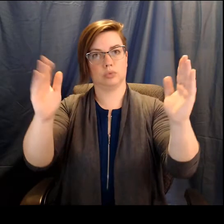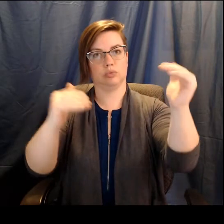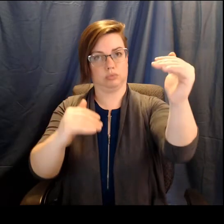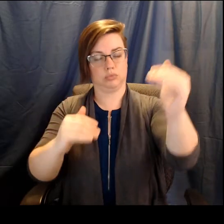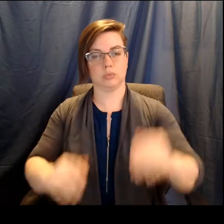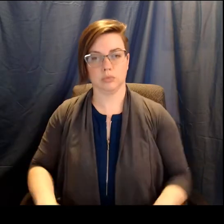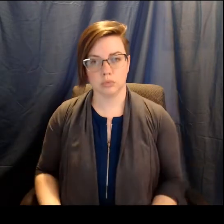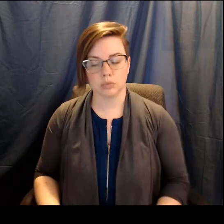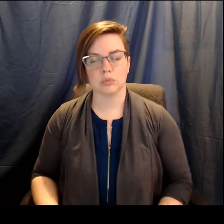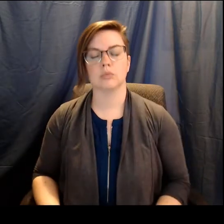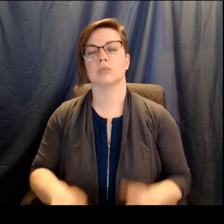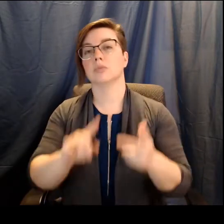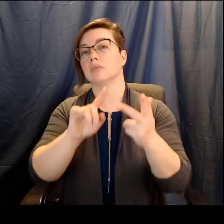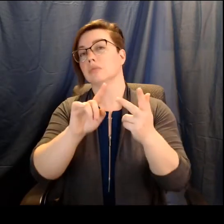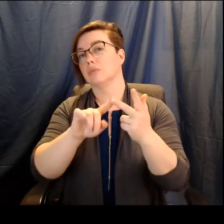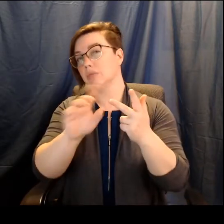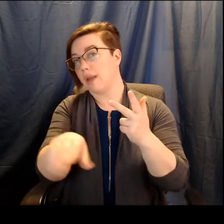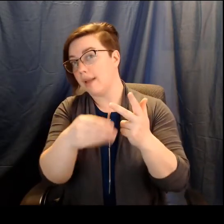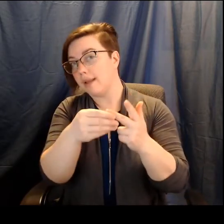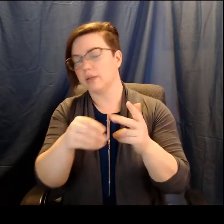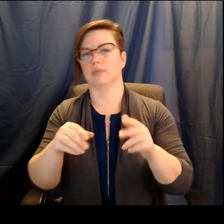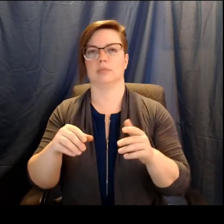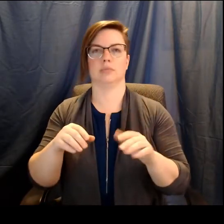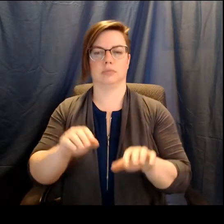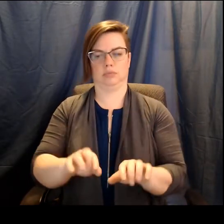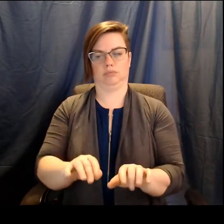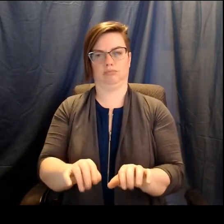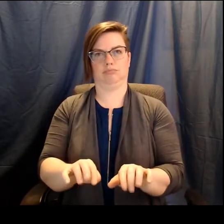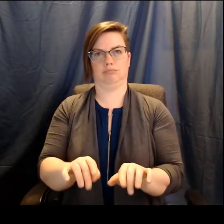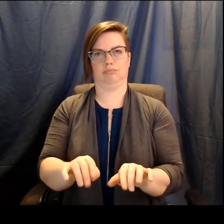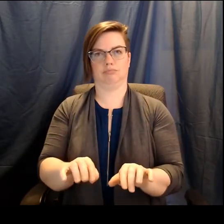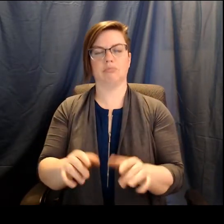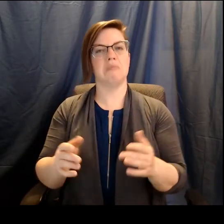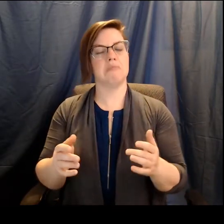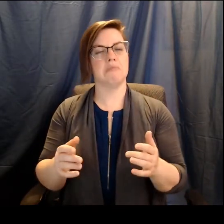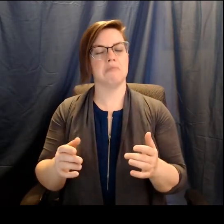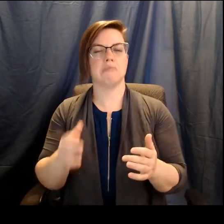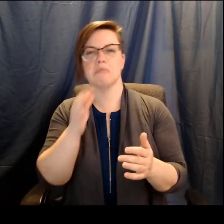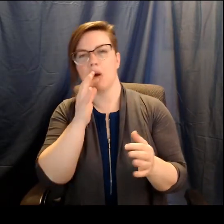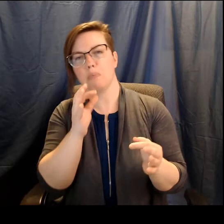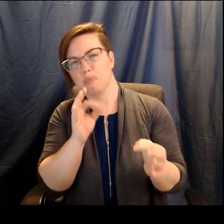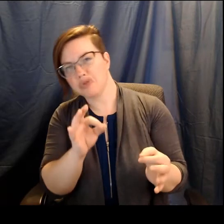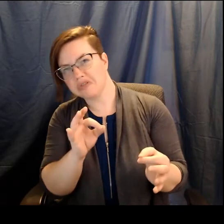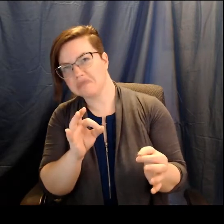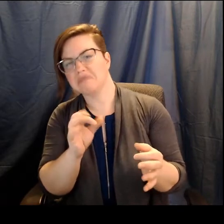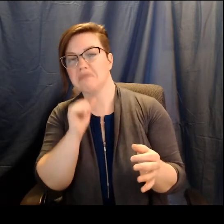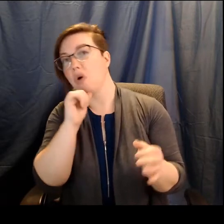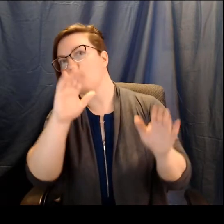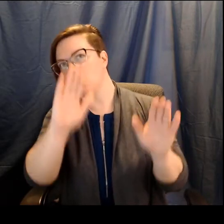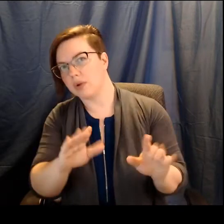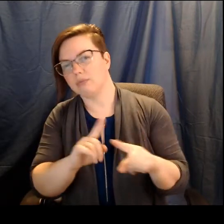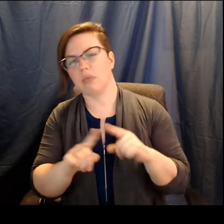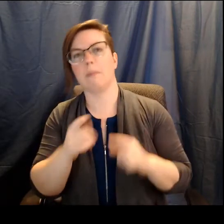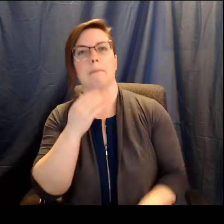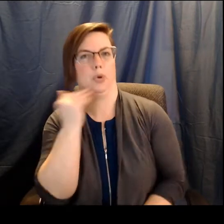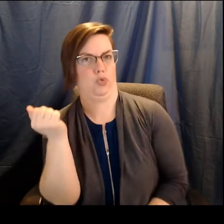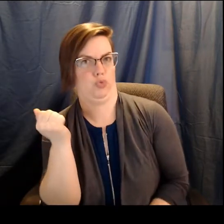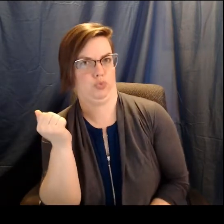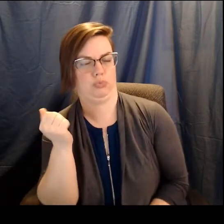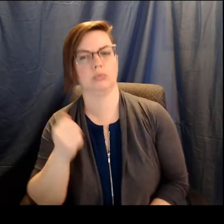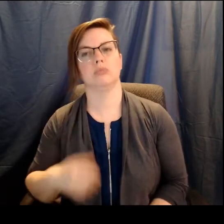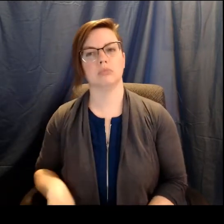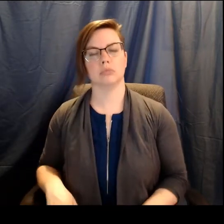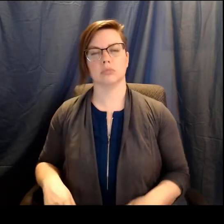now. It's still not great, it's not perfect, and that's okay, but we're closer now, right? That keyboard's on the table. She